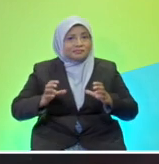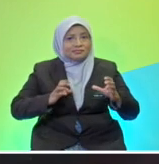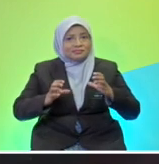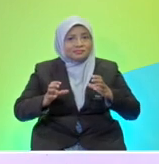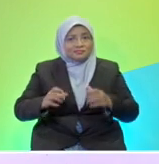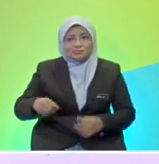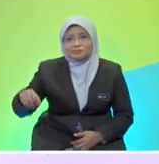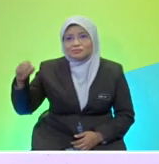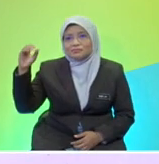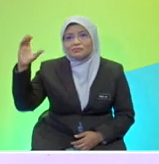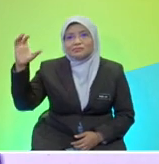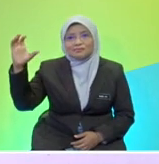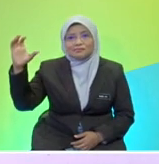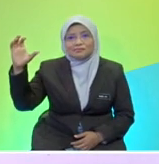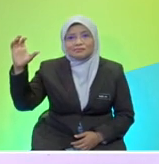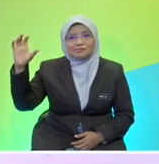A.